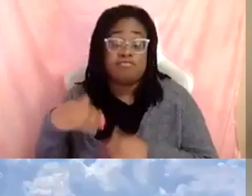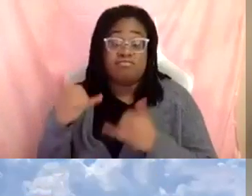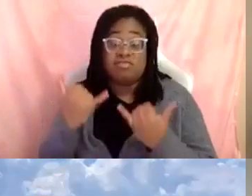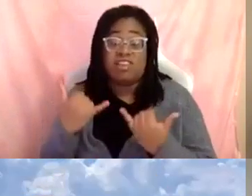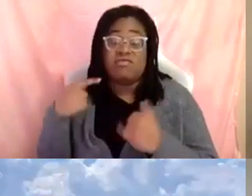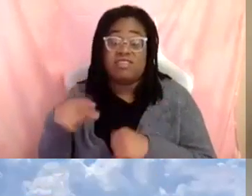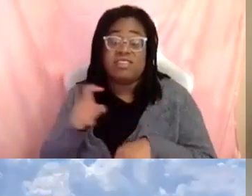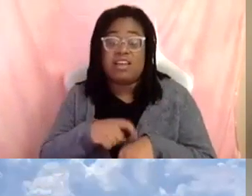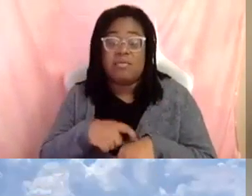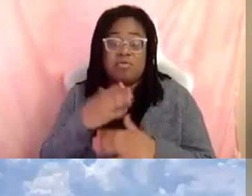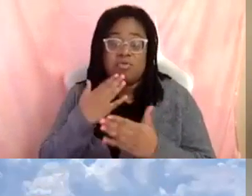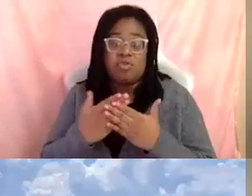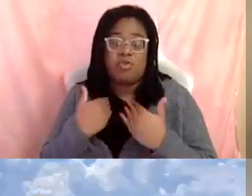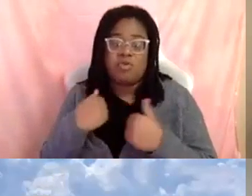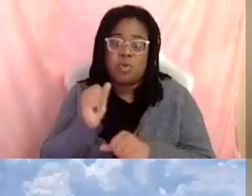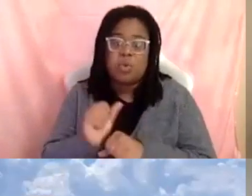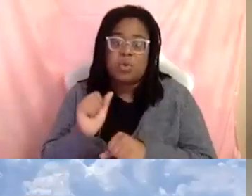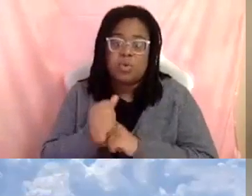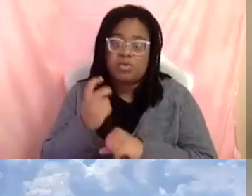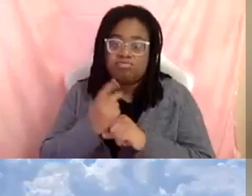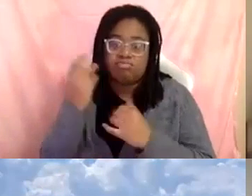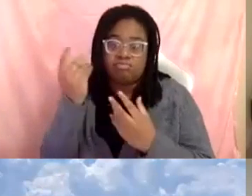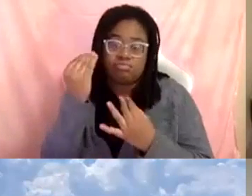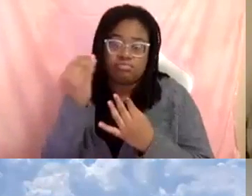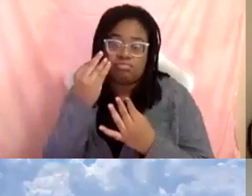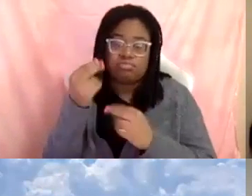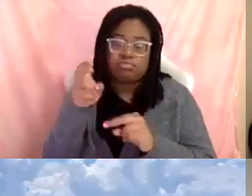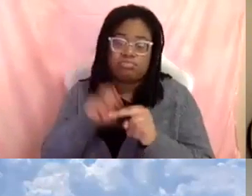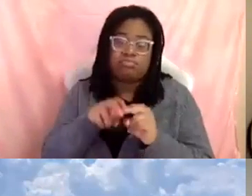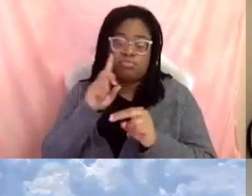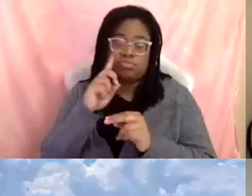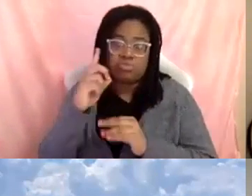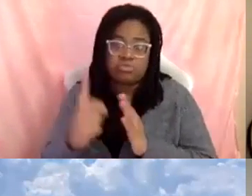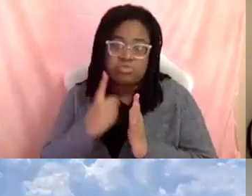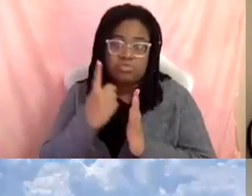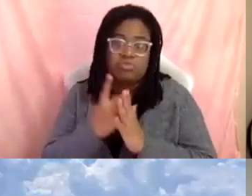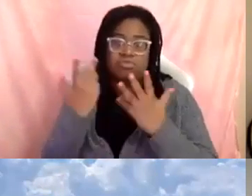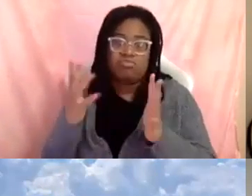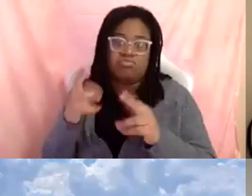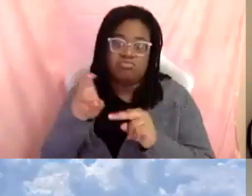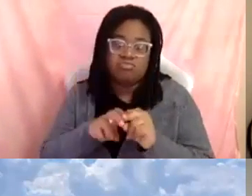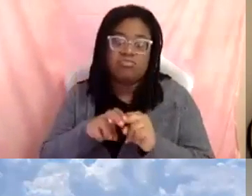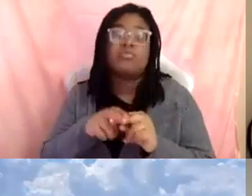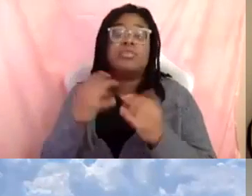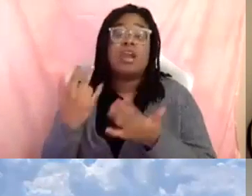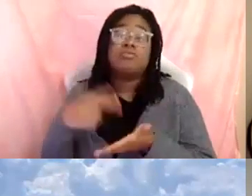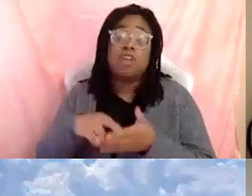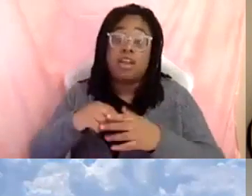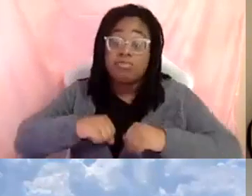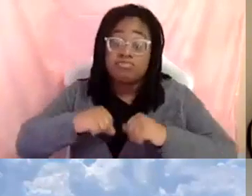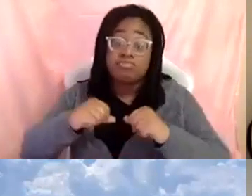You've been working hard, thinking, sitting in one place for an hour already. This is a good time to stand up in your